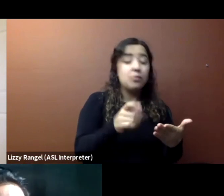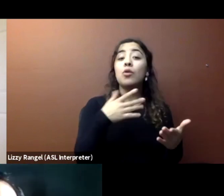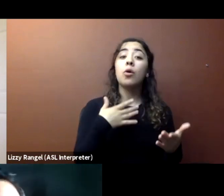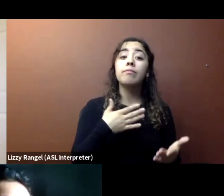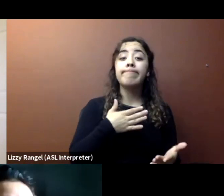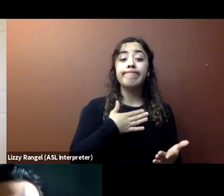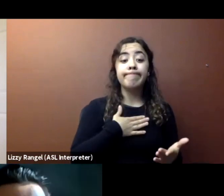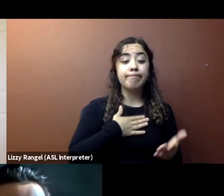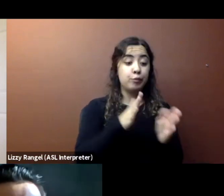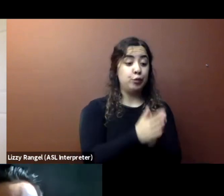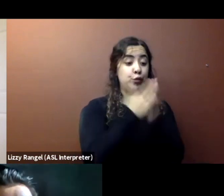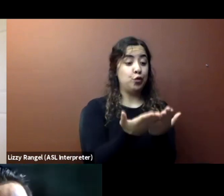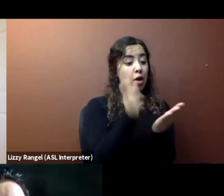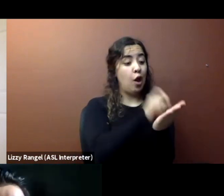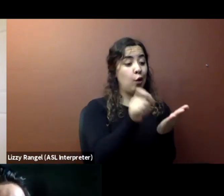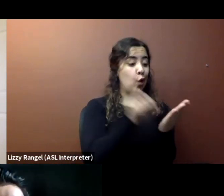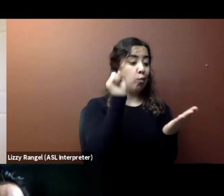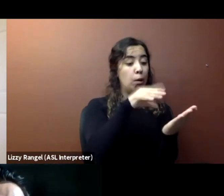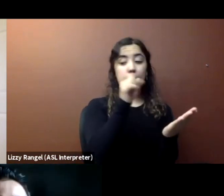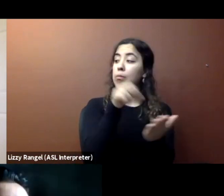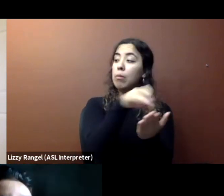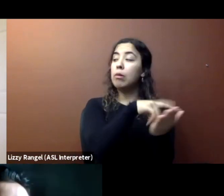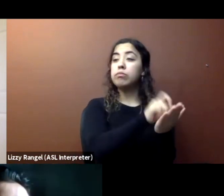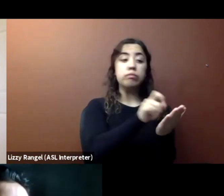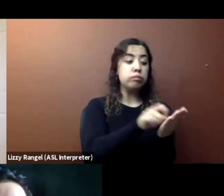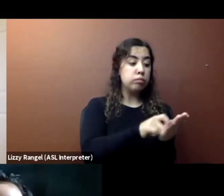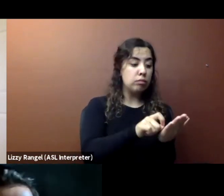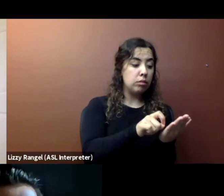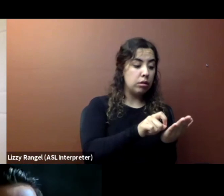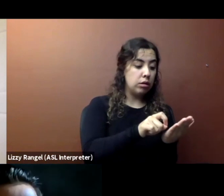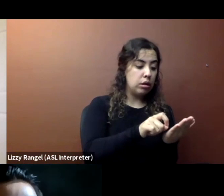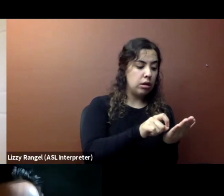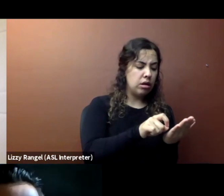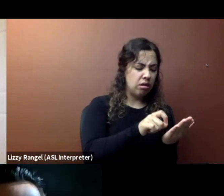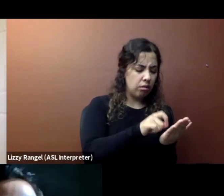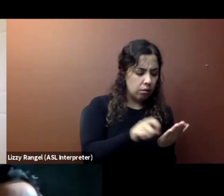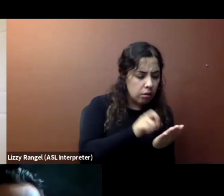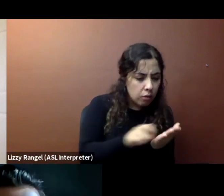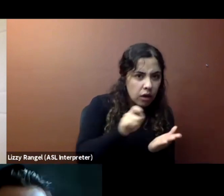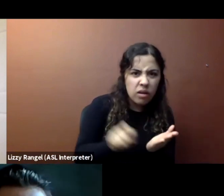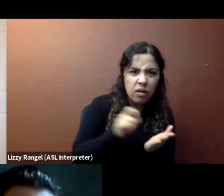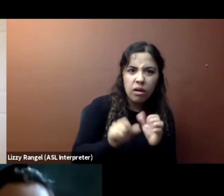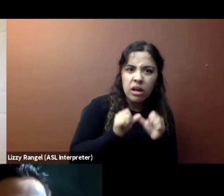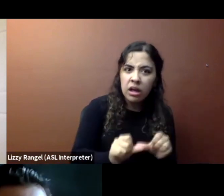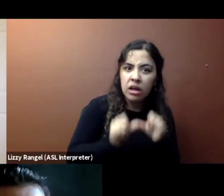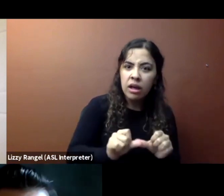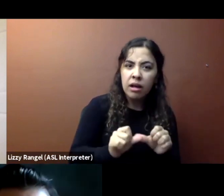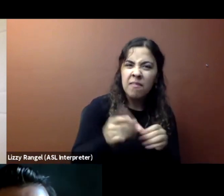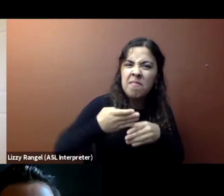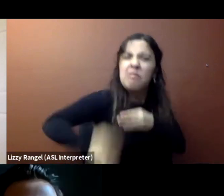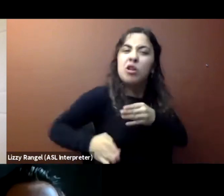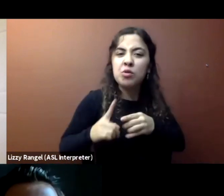where it doesn't destroy its integrity? Or the question also is like, when is a poem done? Like, how do you qualify that for yourself at